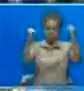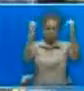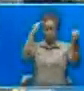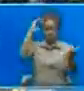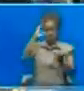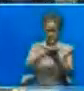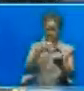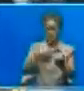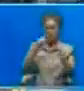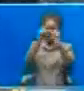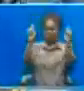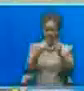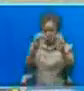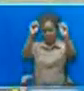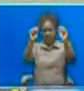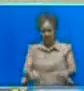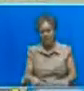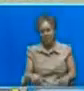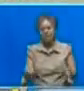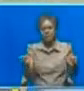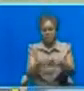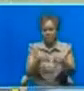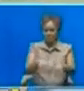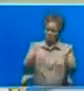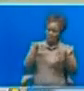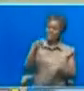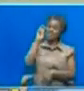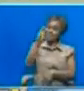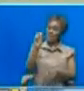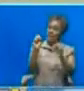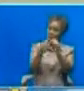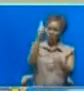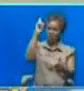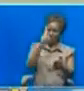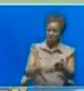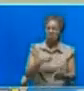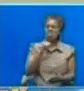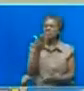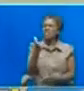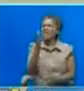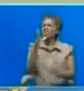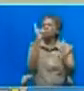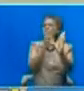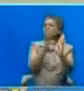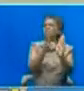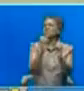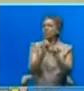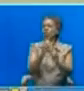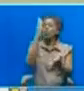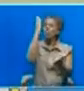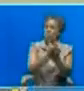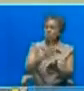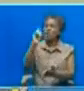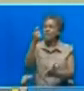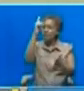that we have a team that is capable, and wait and see what's going to happen. We are not going there just to participate, but we're going to prove to Kenya